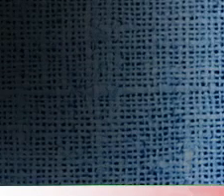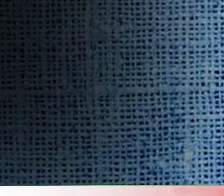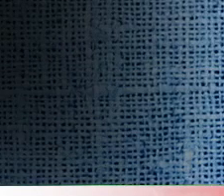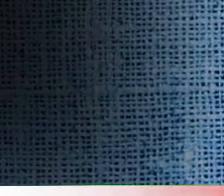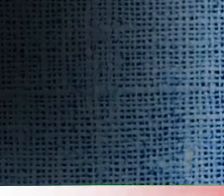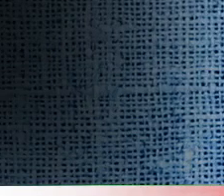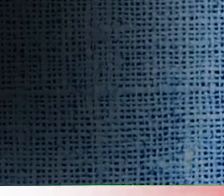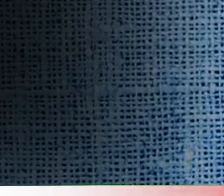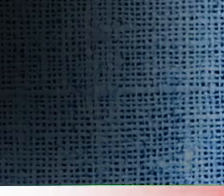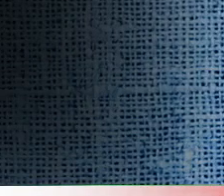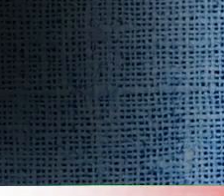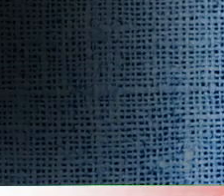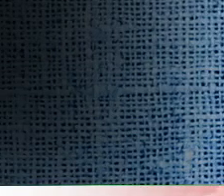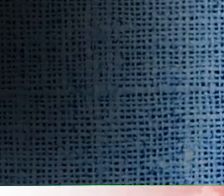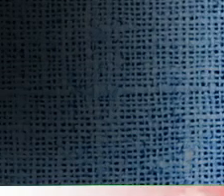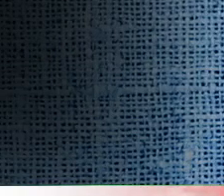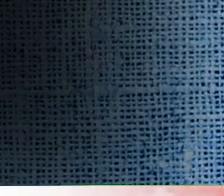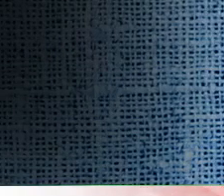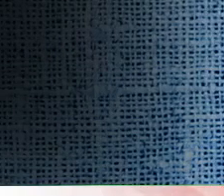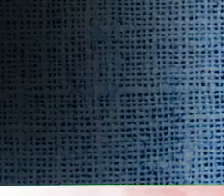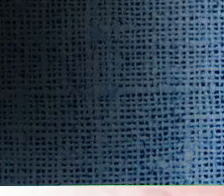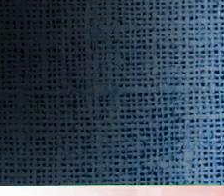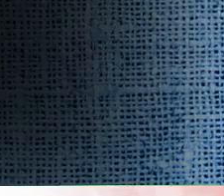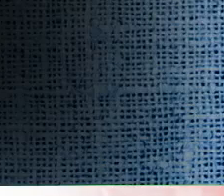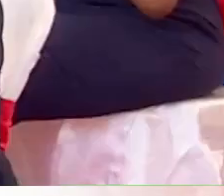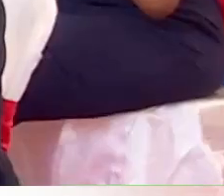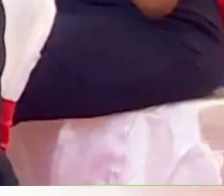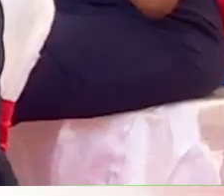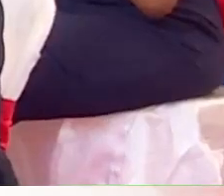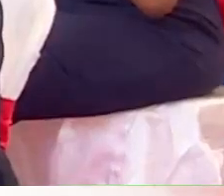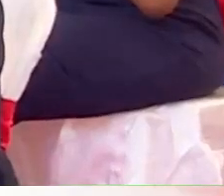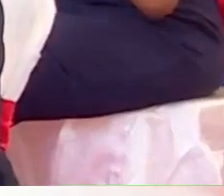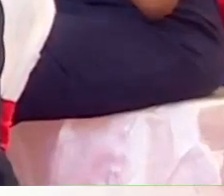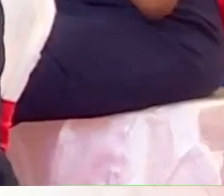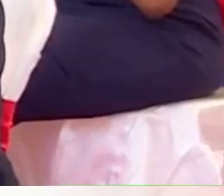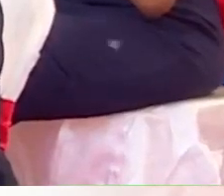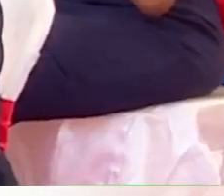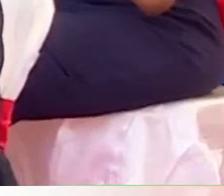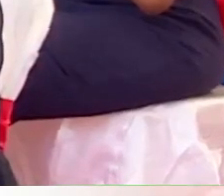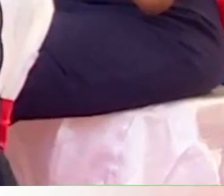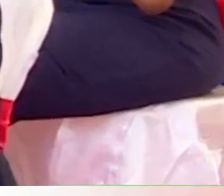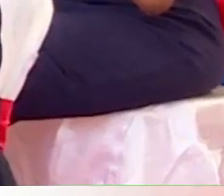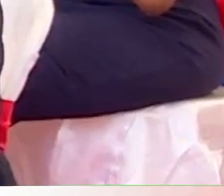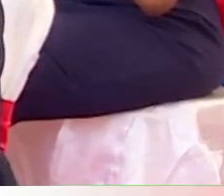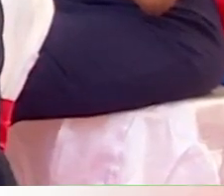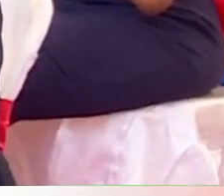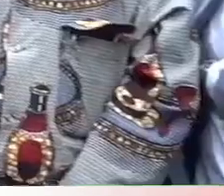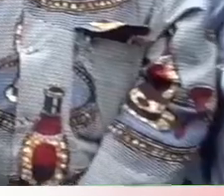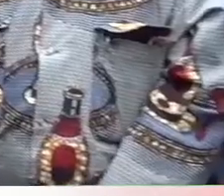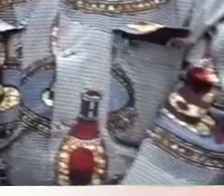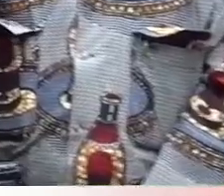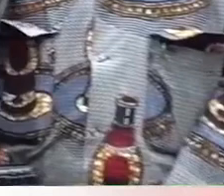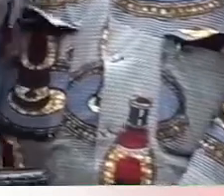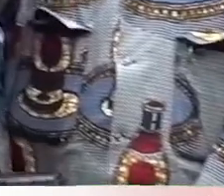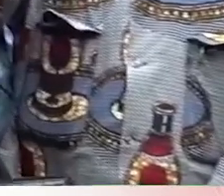other proposed changes. But these proposals continue to elicit mixed reactions from education stakeholders,